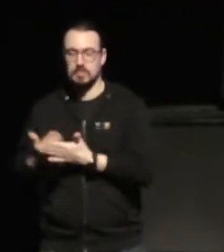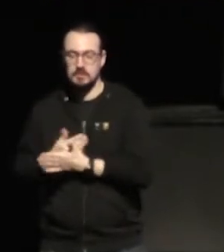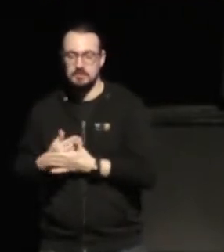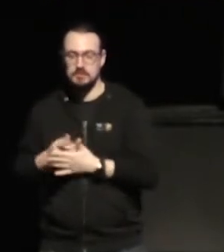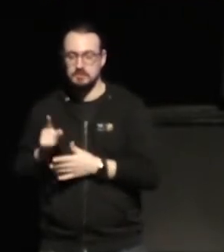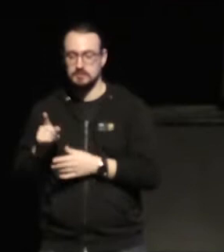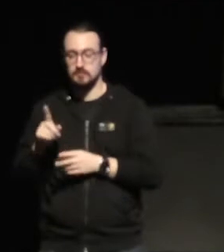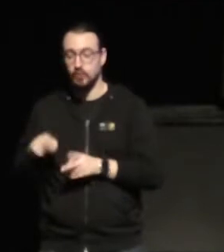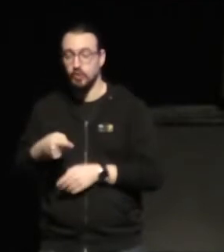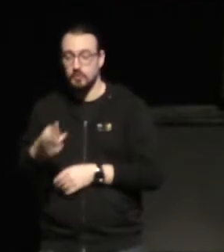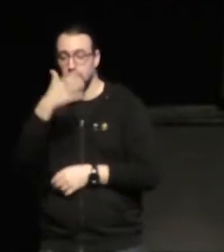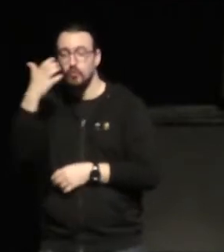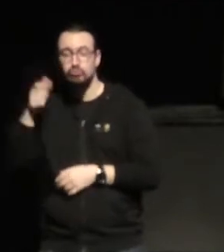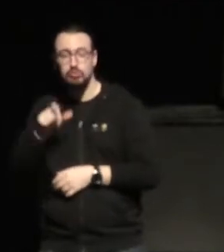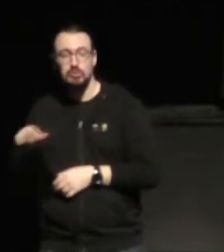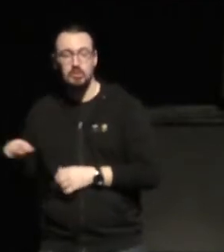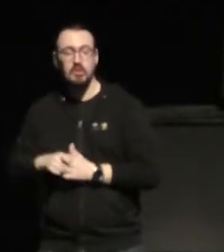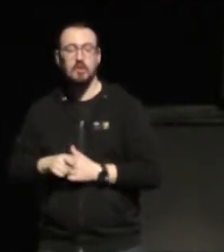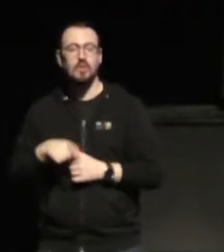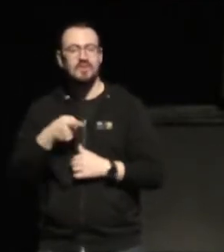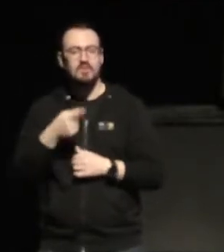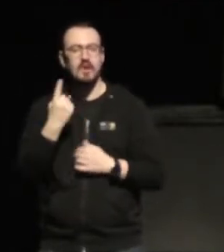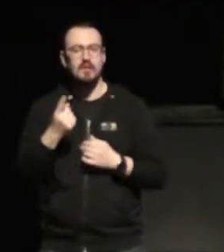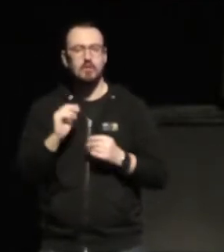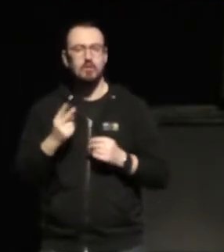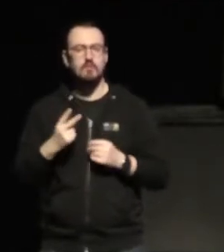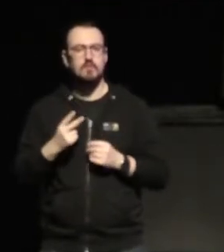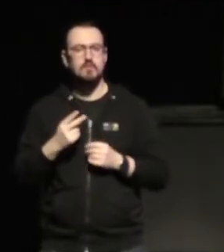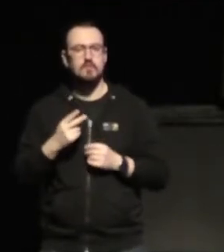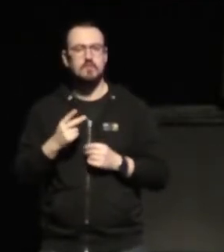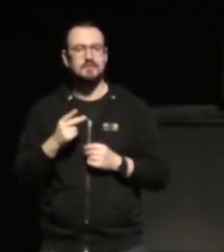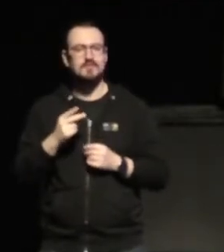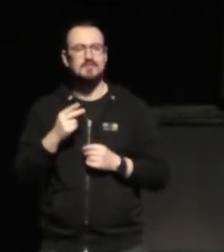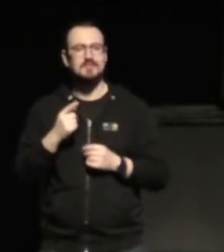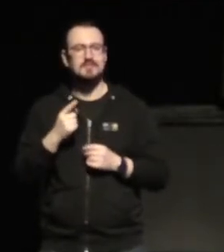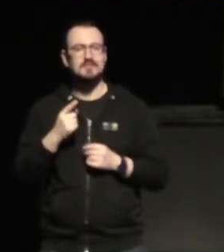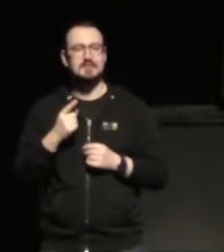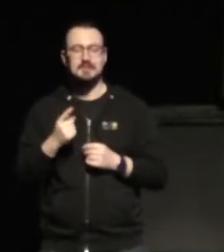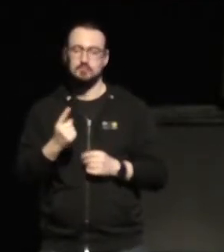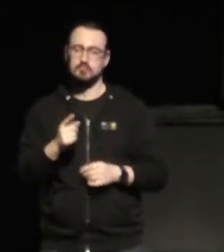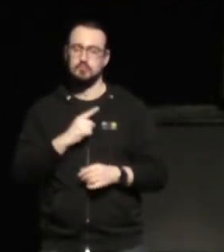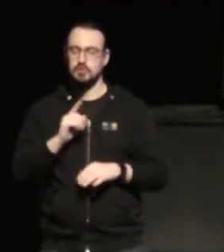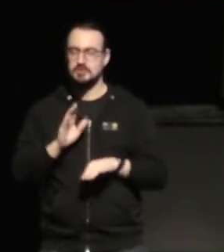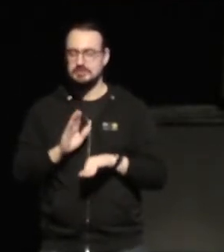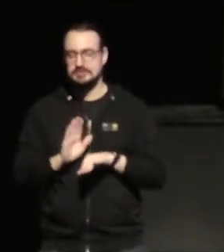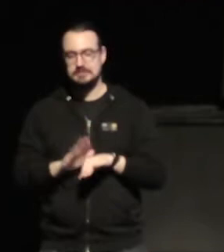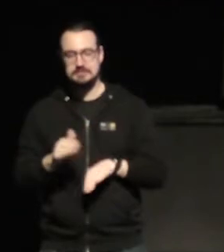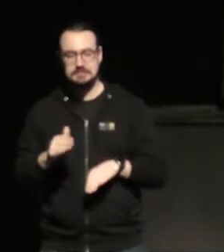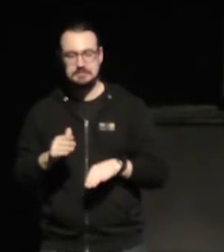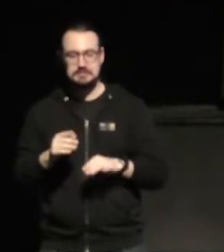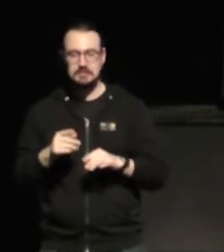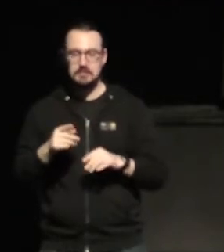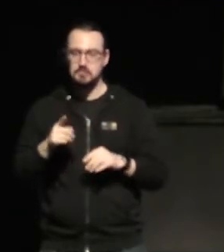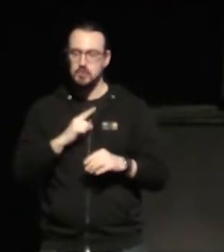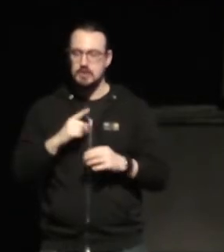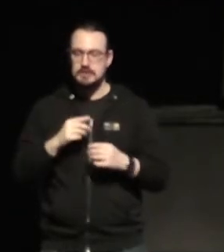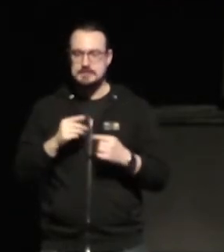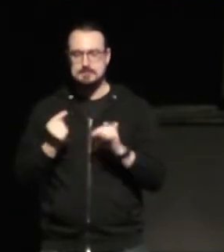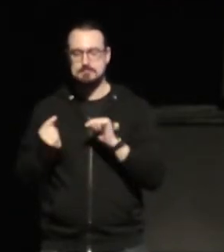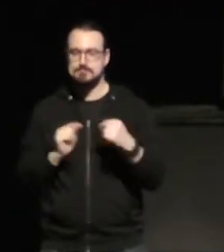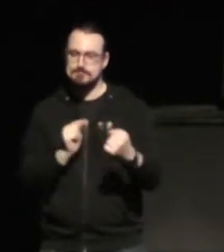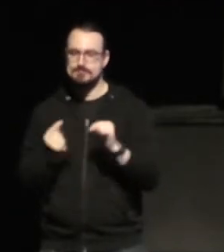peasants. So that was one of the very heated way of fighting against